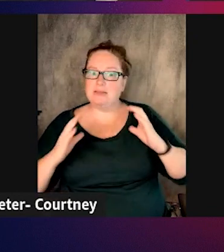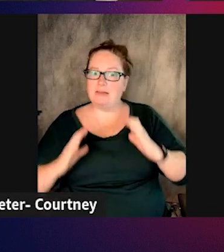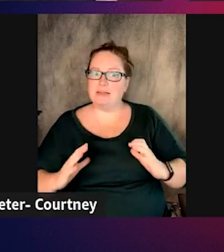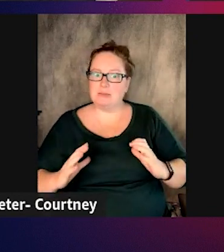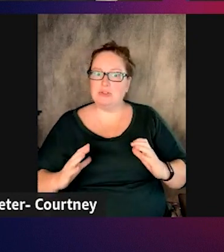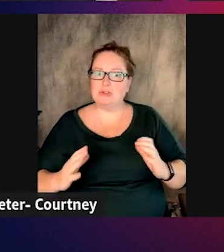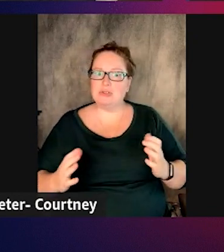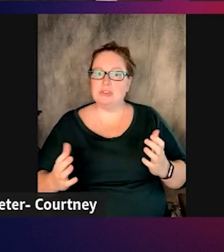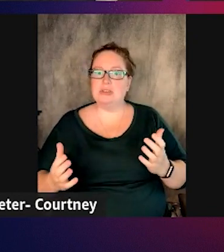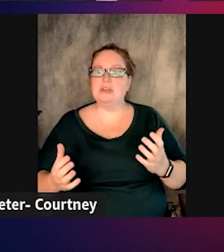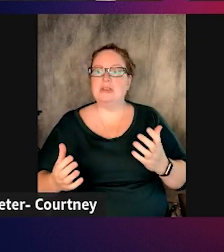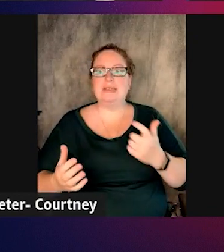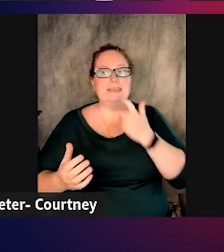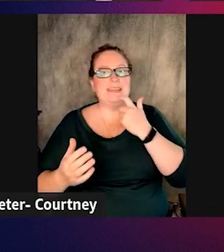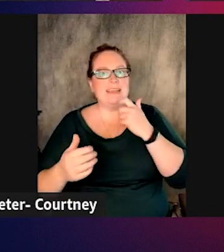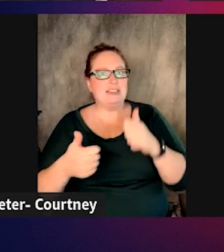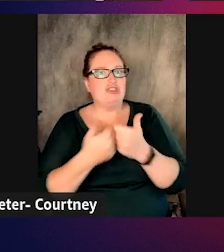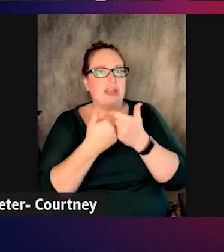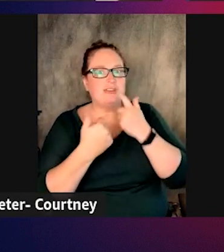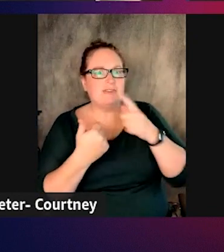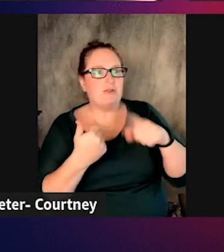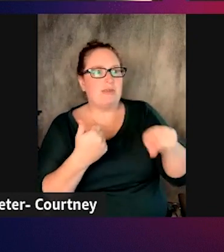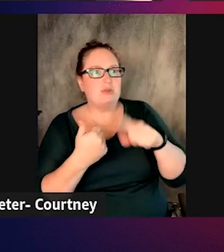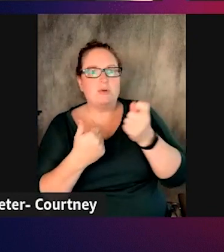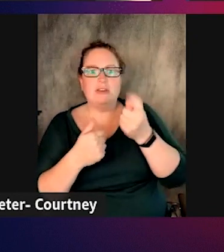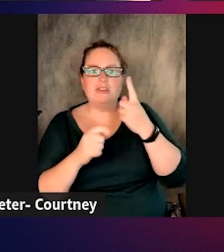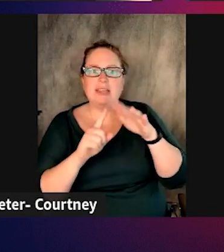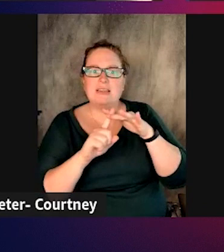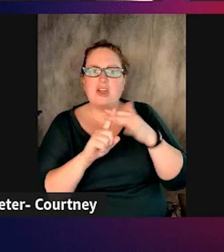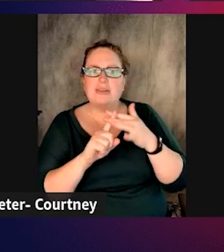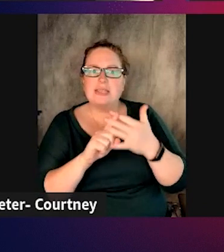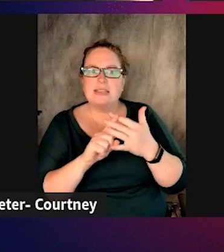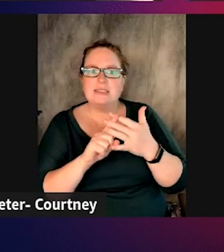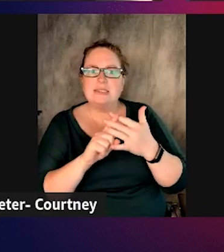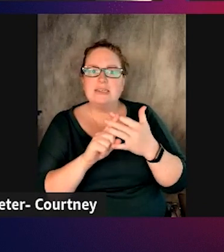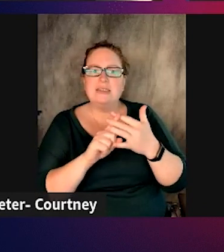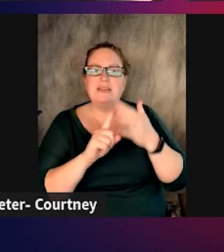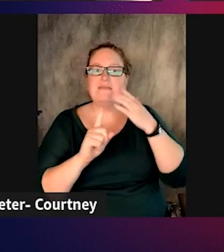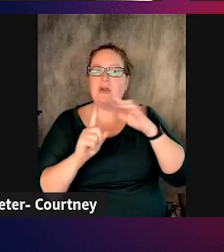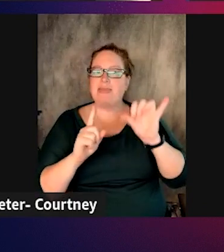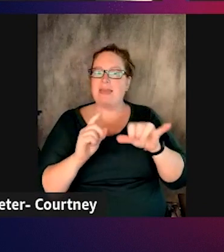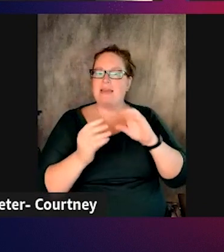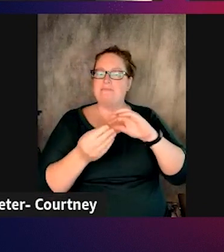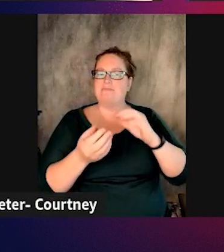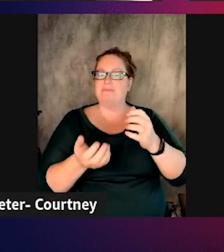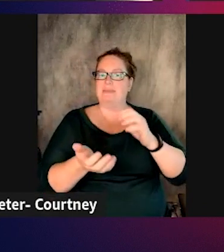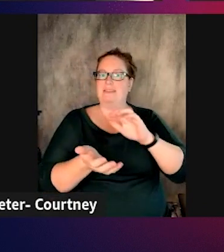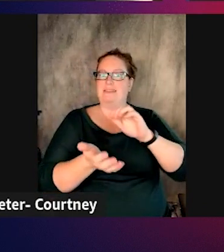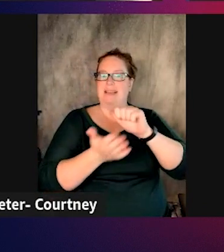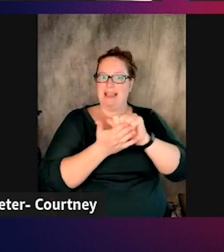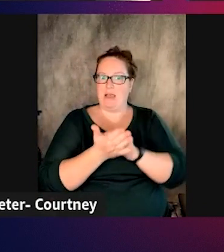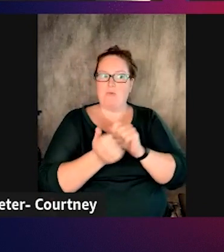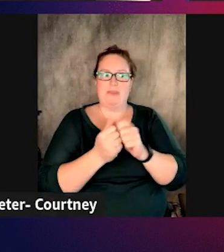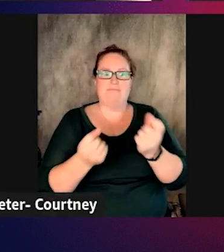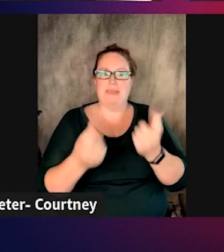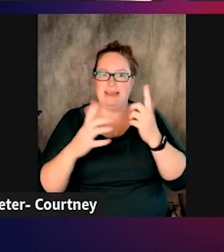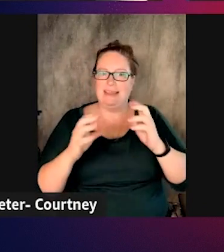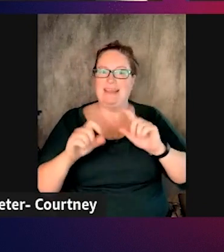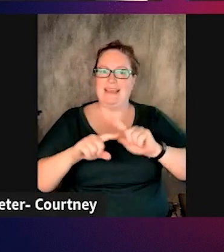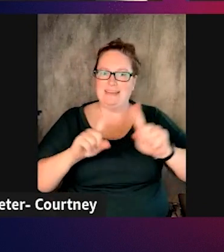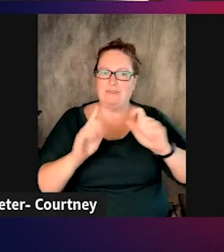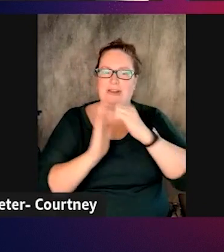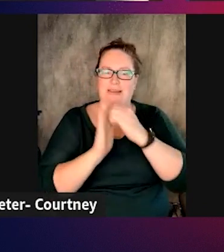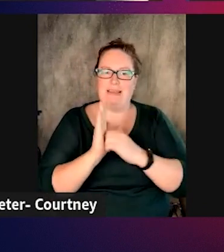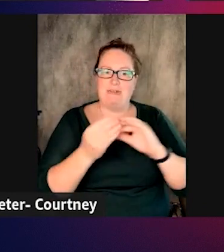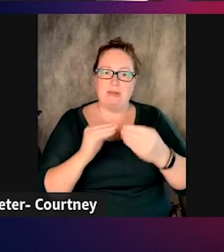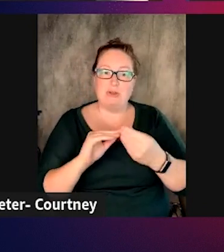really challenging for them to understand the context behind that many accounts with only 12-digit account numbers. Now we are introducing also